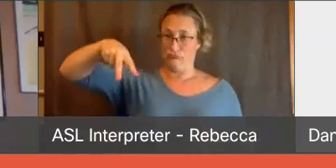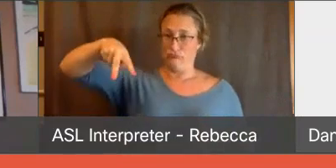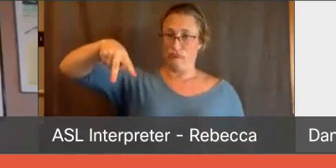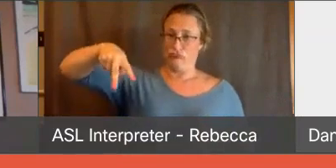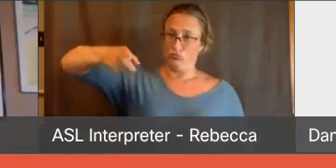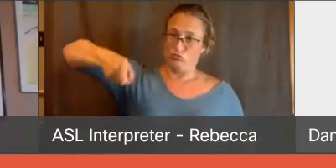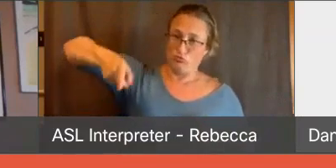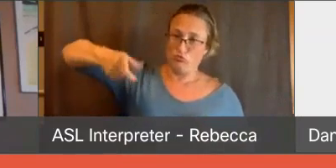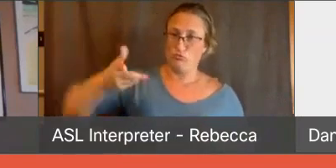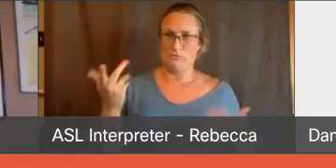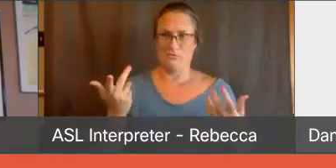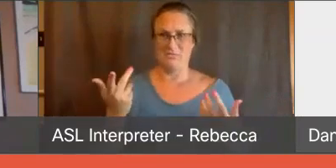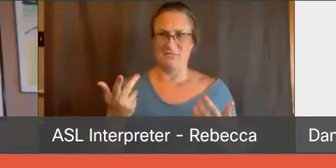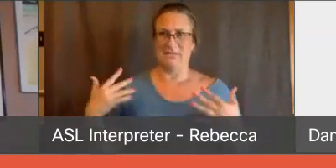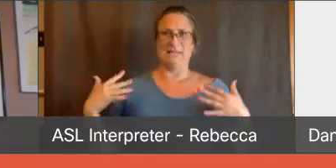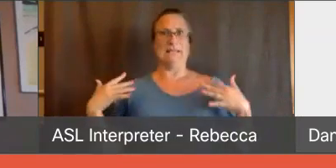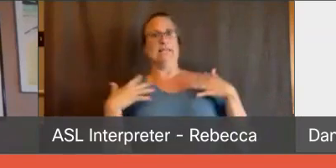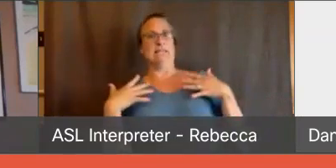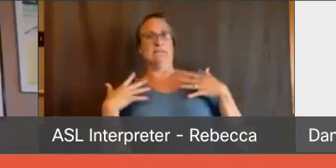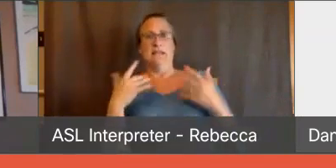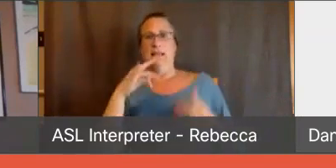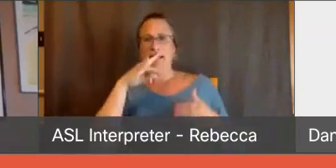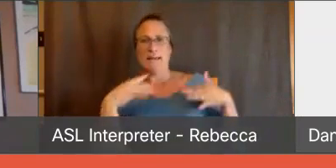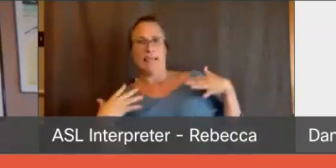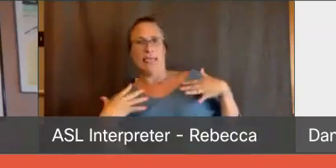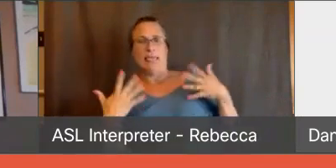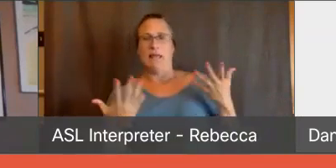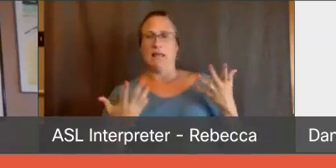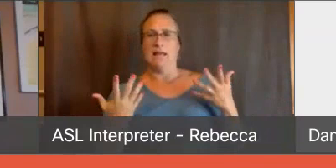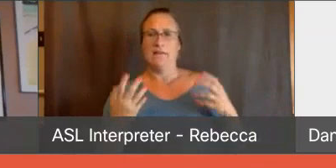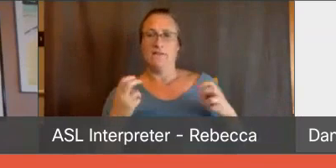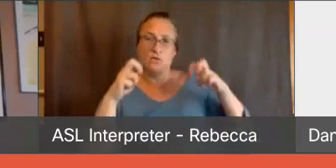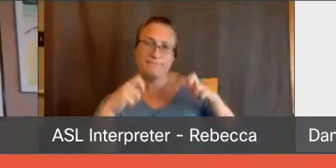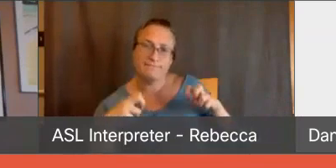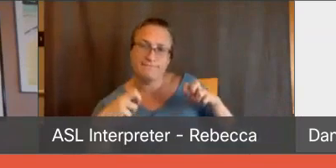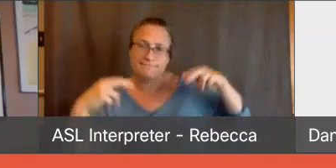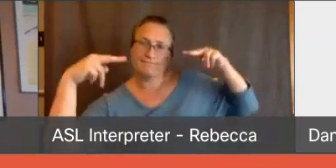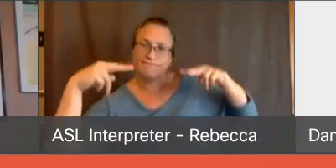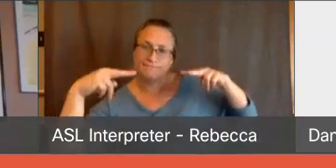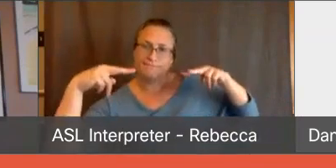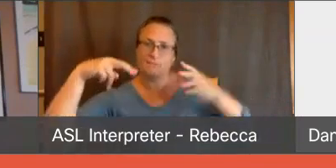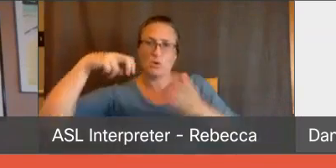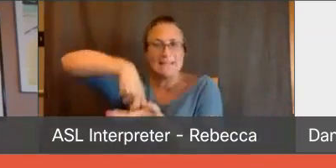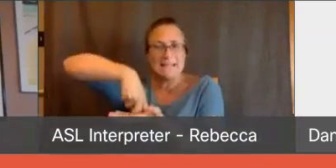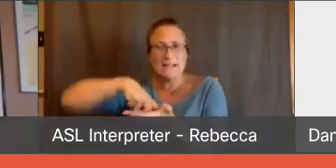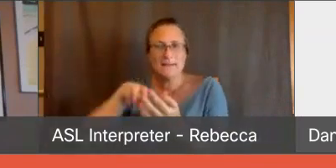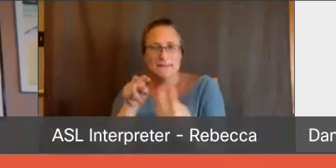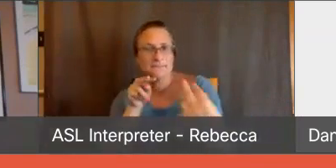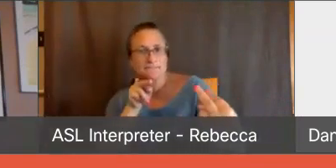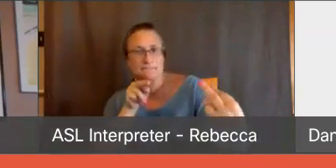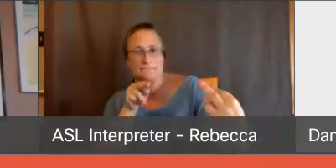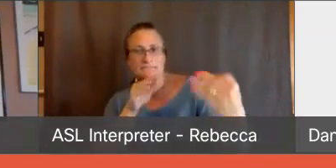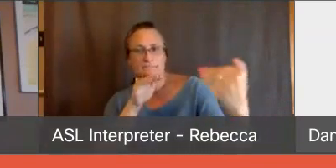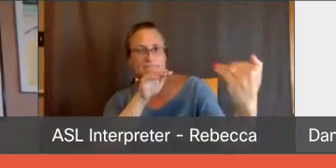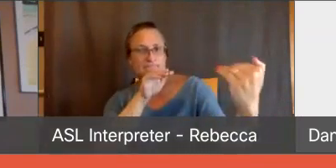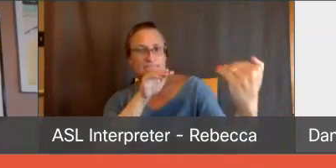intimidating posture to take, and that even the simple act of sitting down next to them or kneeling down in front of them